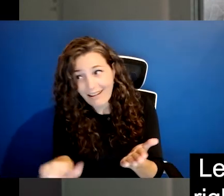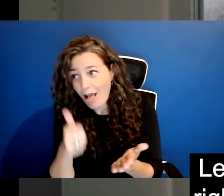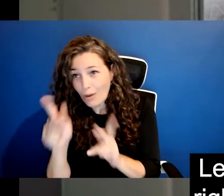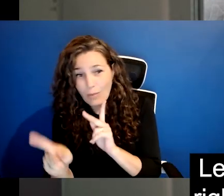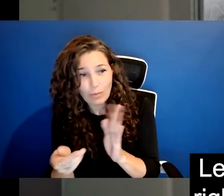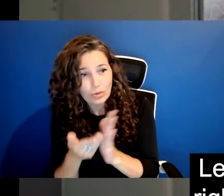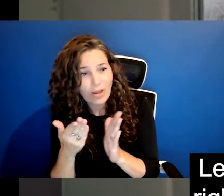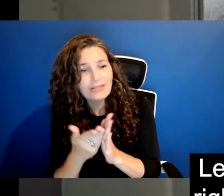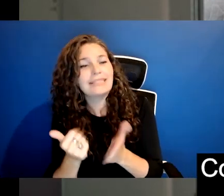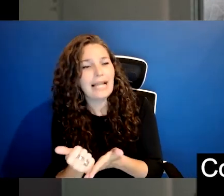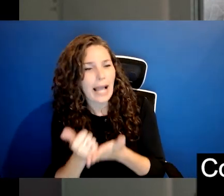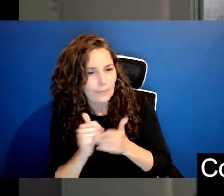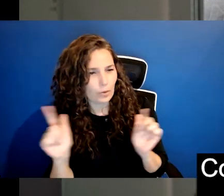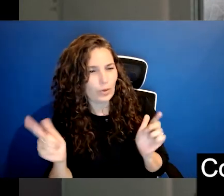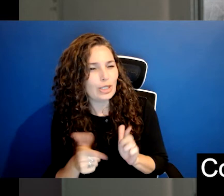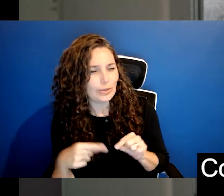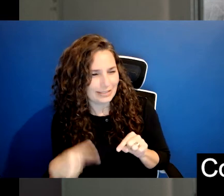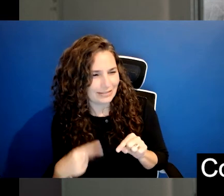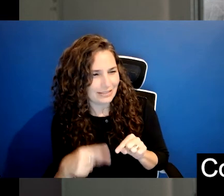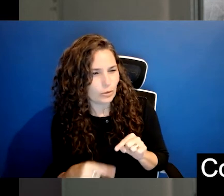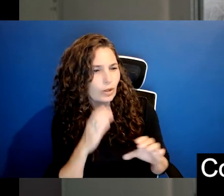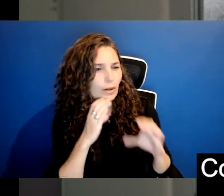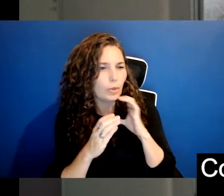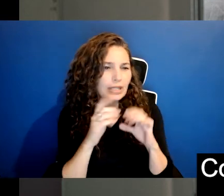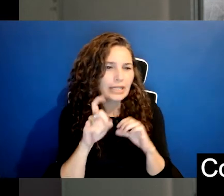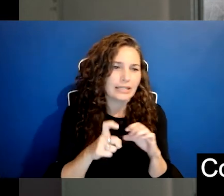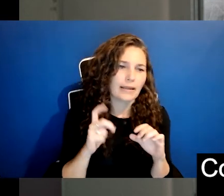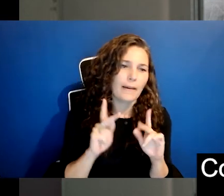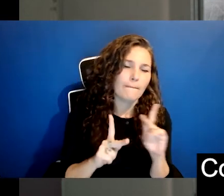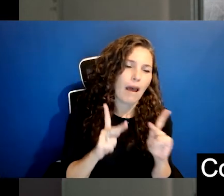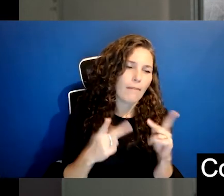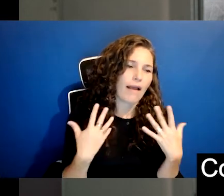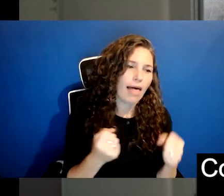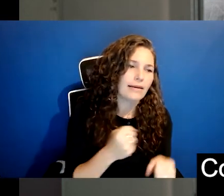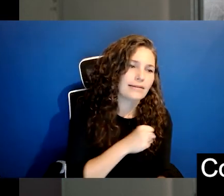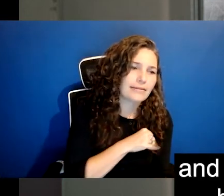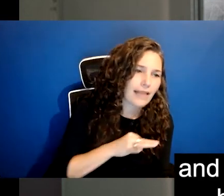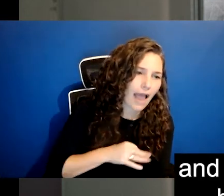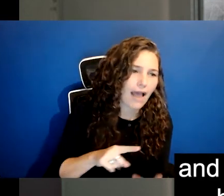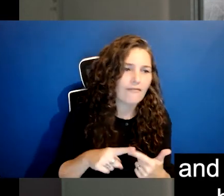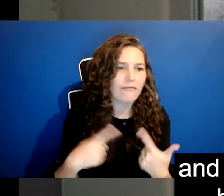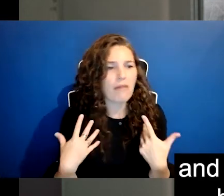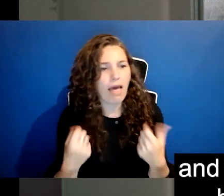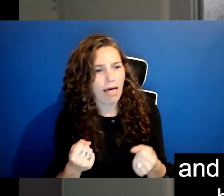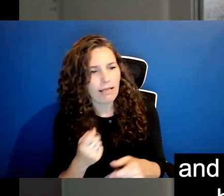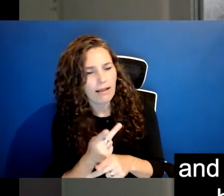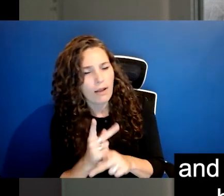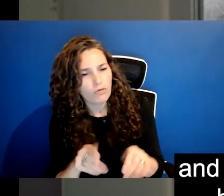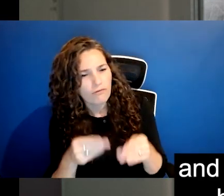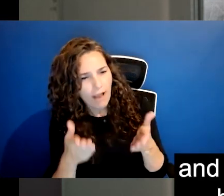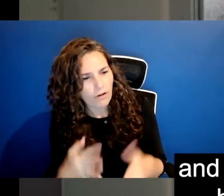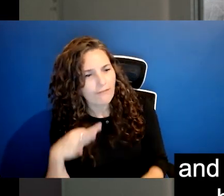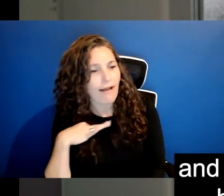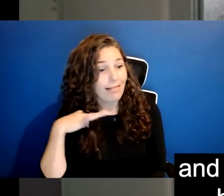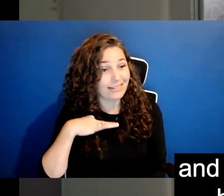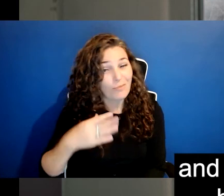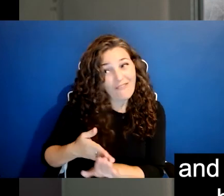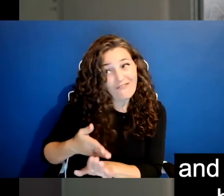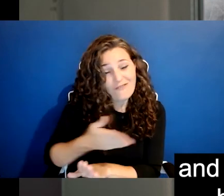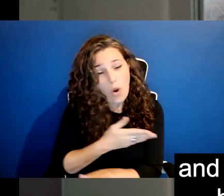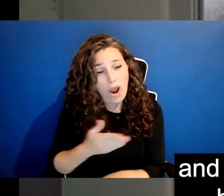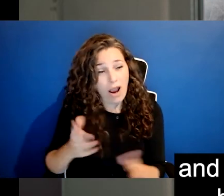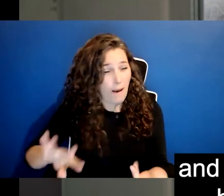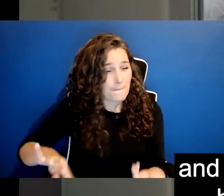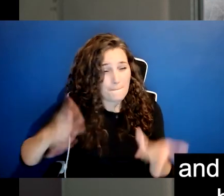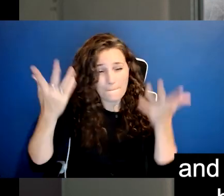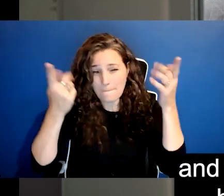anxiety. Communicating your needs to public health staff, healthcare providers, and volunteers before a disaster or emergency happens